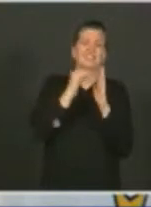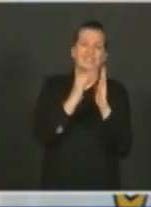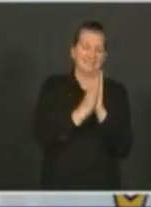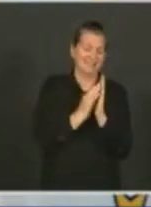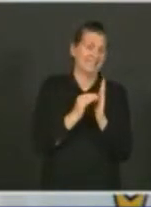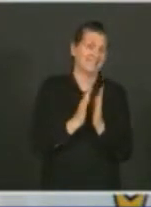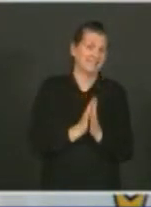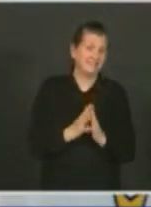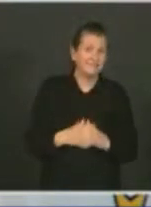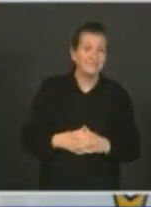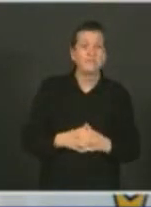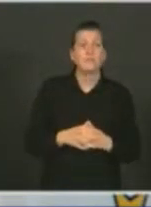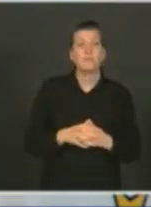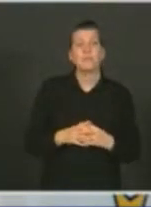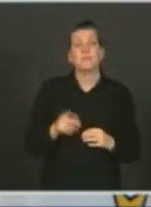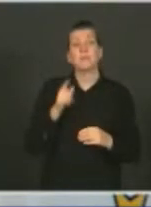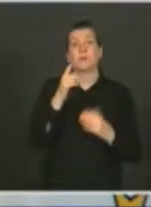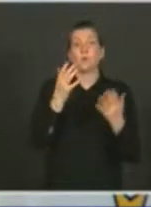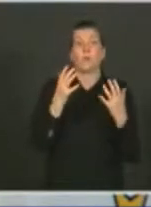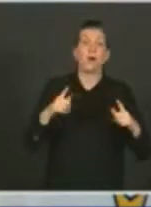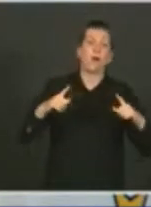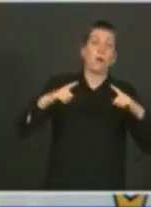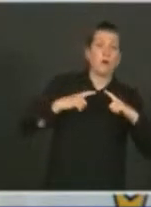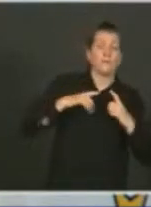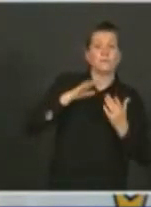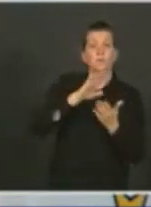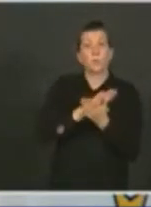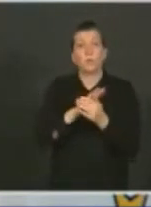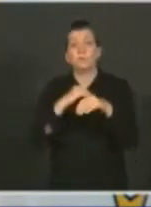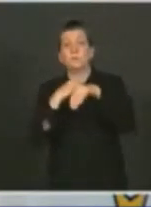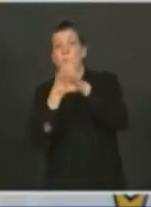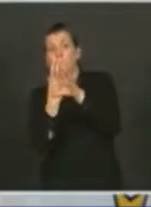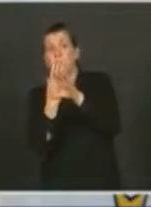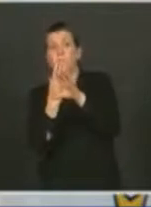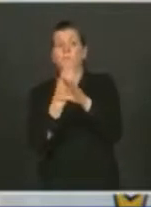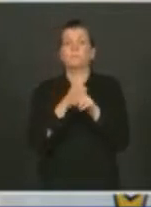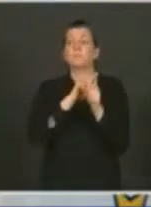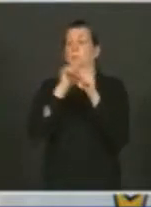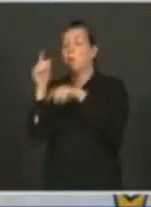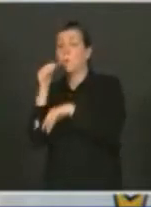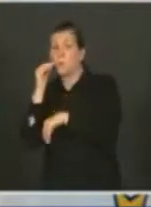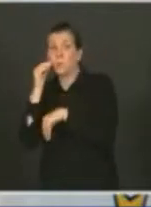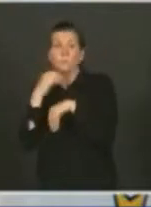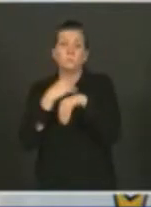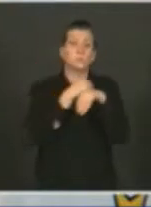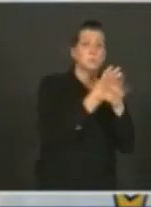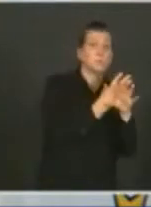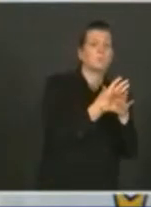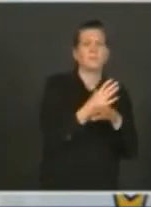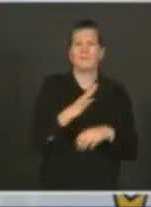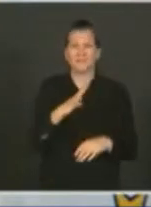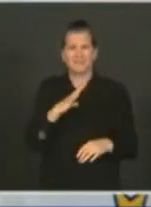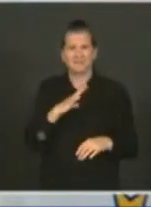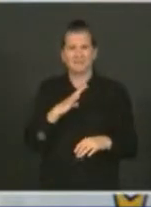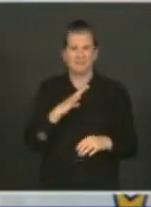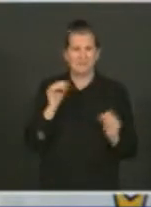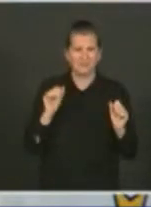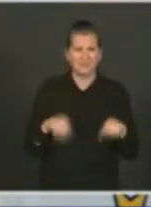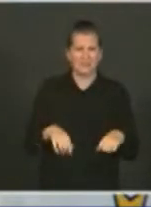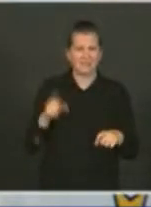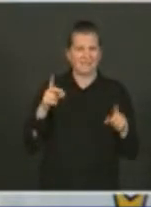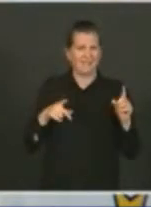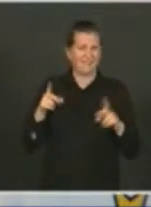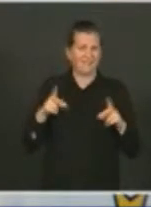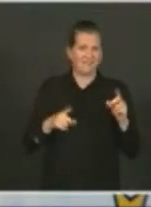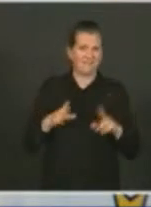off. Cranston, for instance, they're taking a few days virtual. Monday was a professional day anyway. They're using a